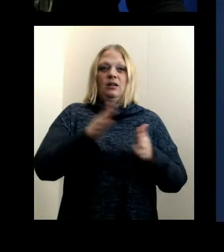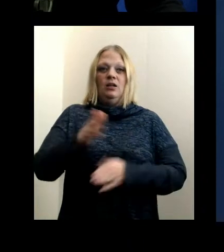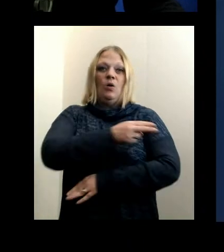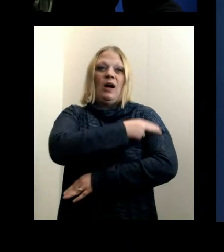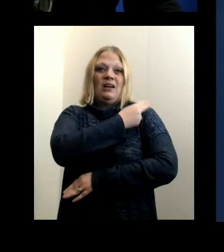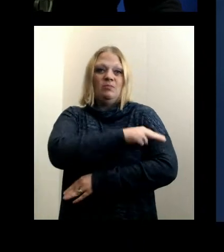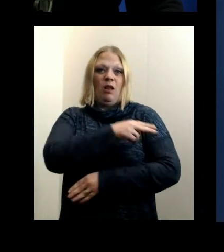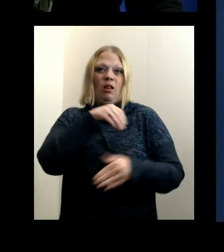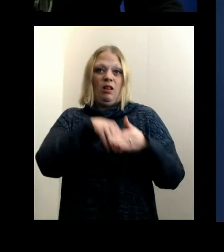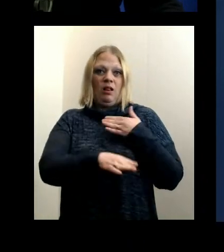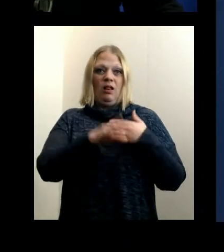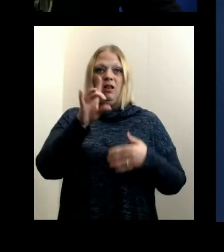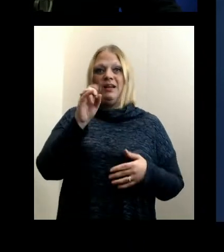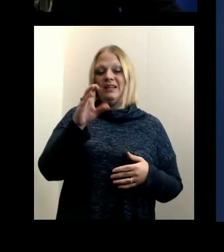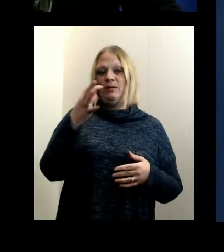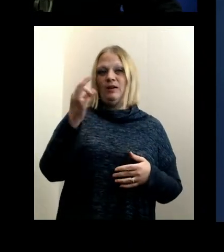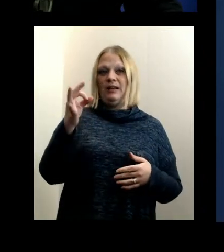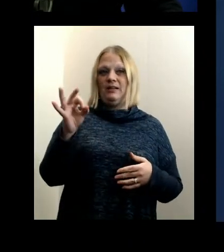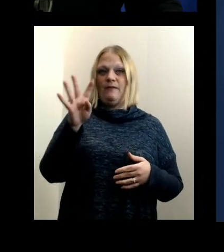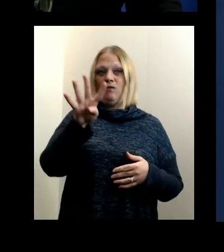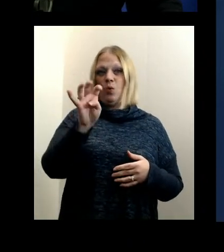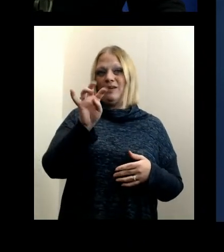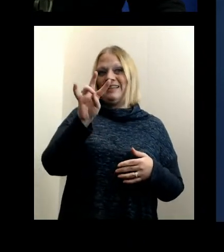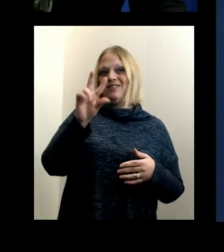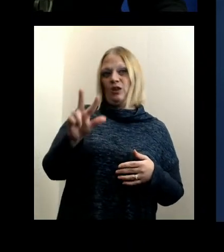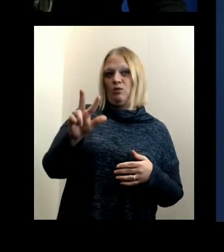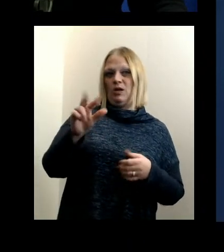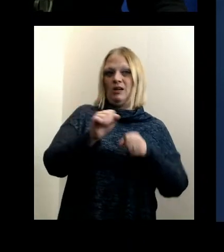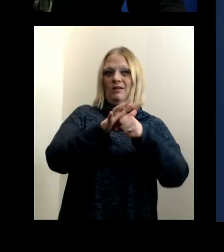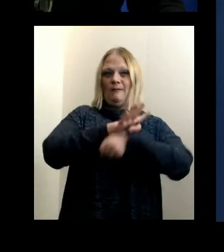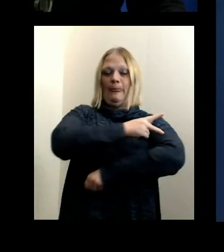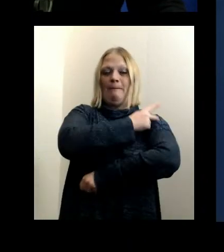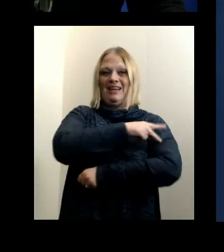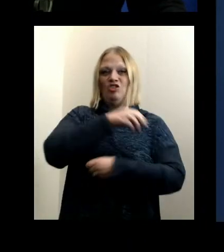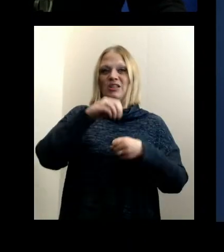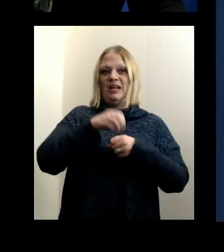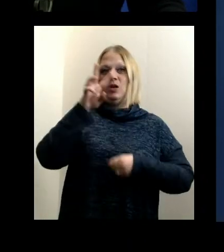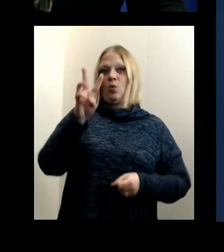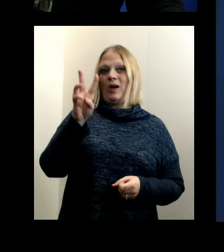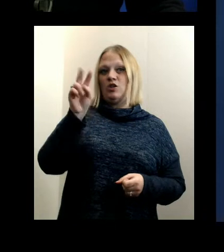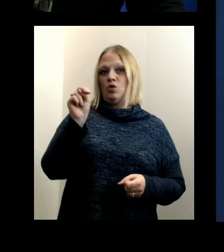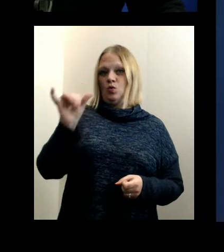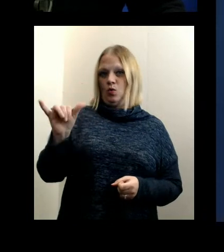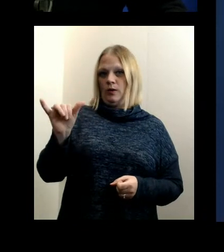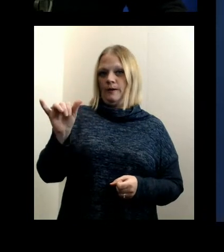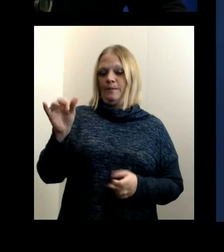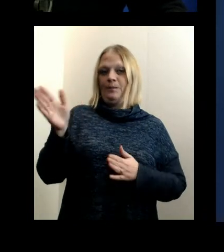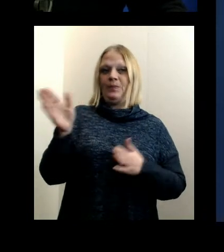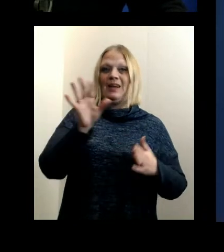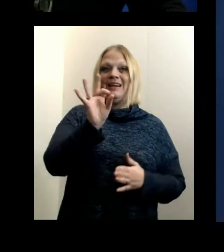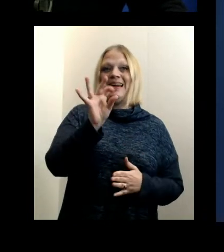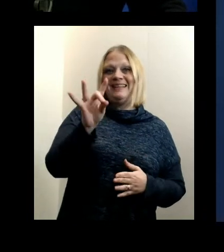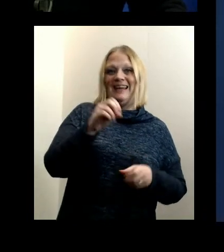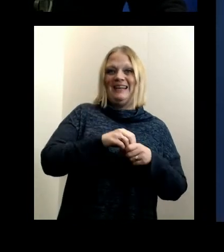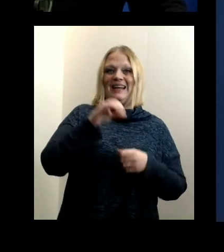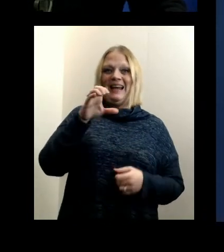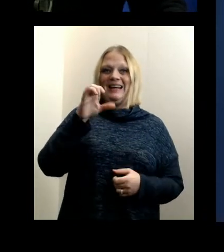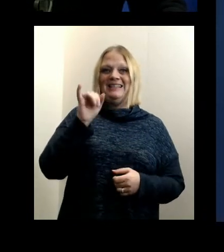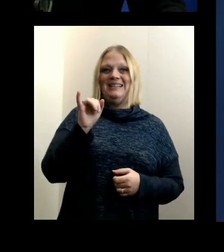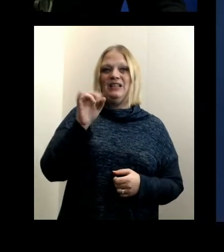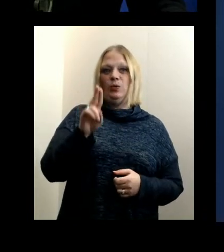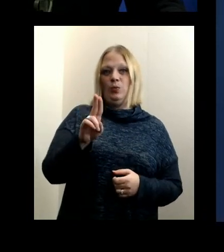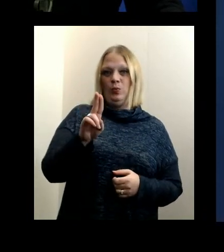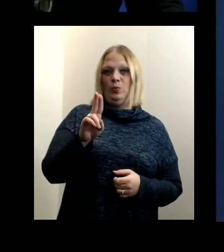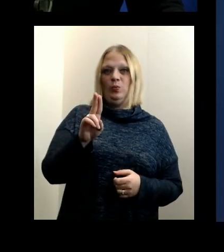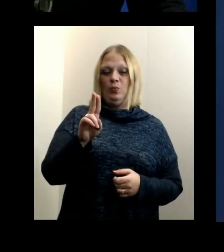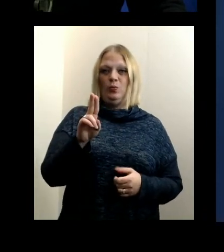of December 19th, 473 COVID-19 patients in Western New York. 98 of those were in the ICU.